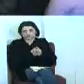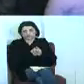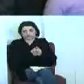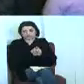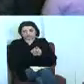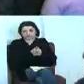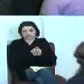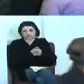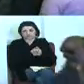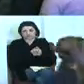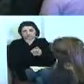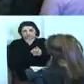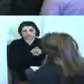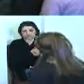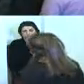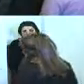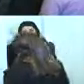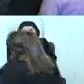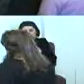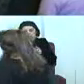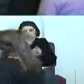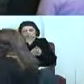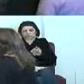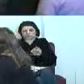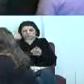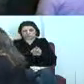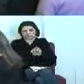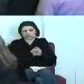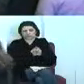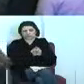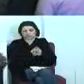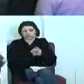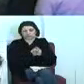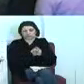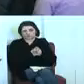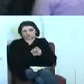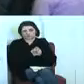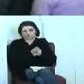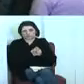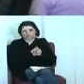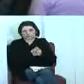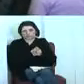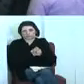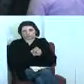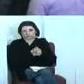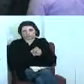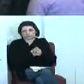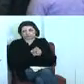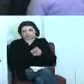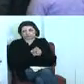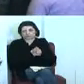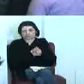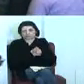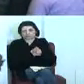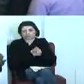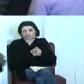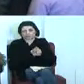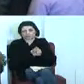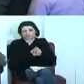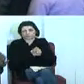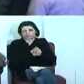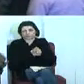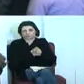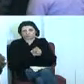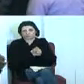that may be blocking your profession, blocking your work, some injury that's bothering you and standing in your way, or